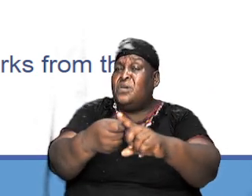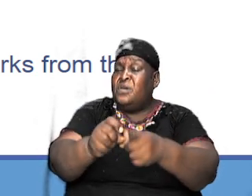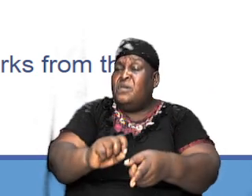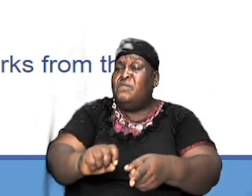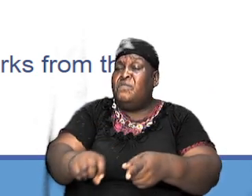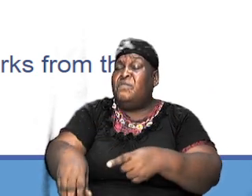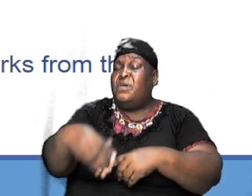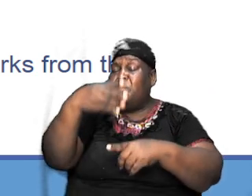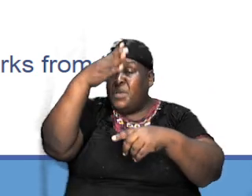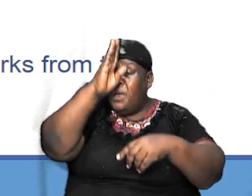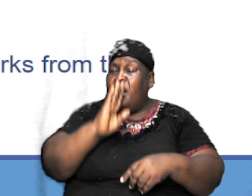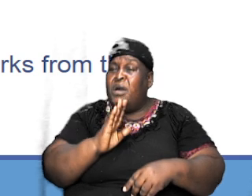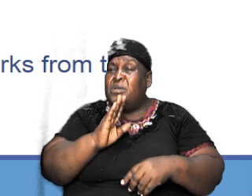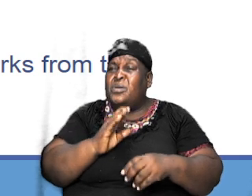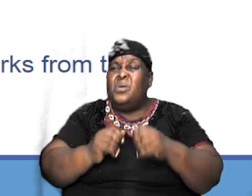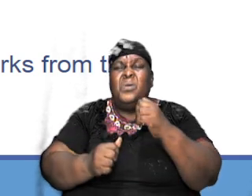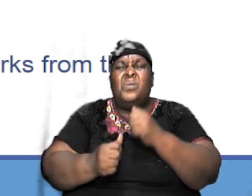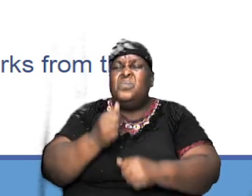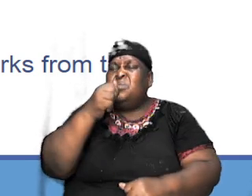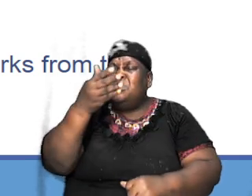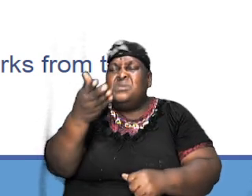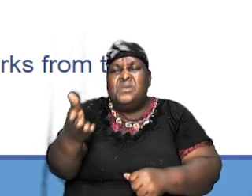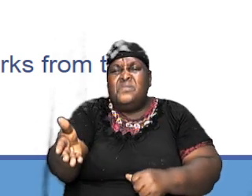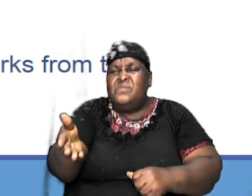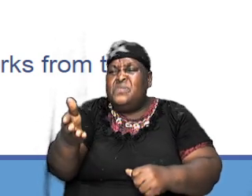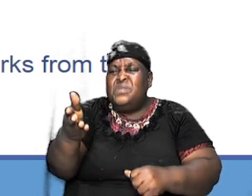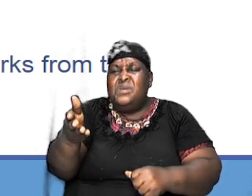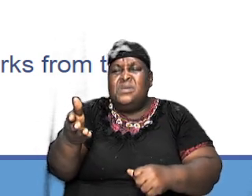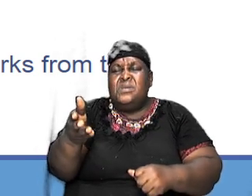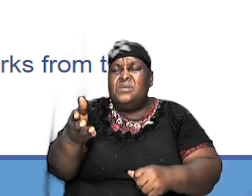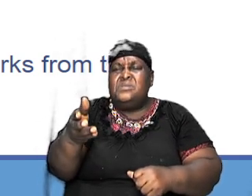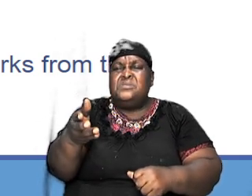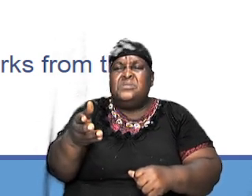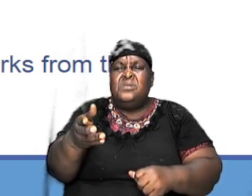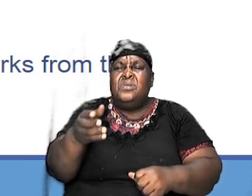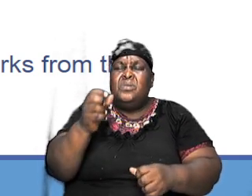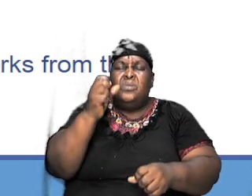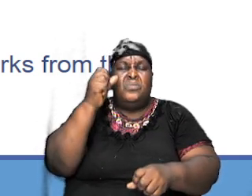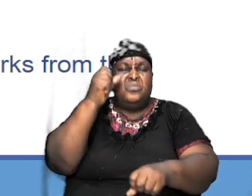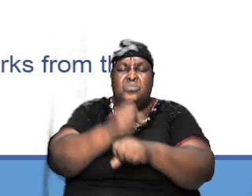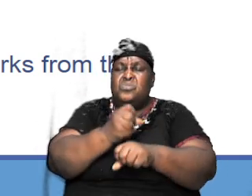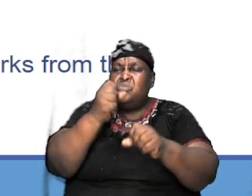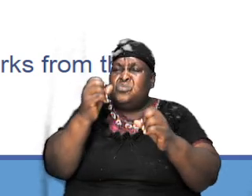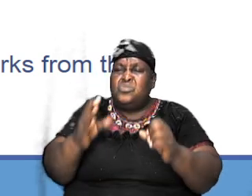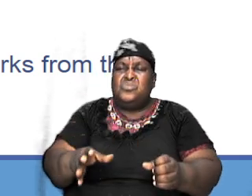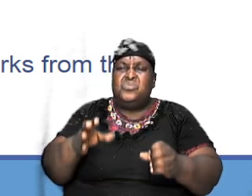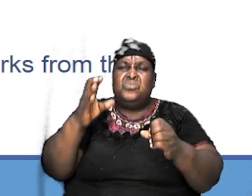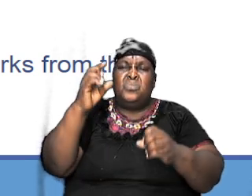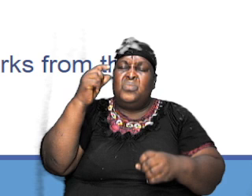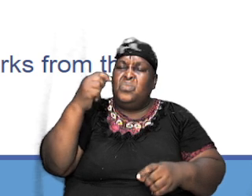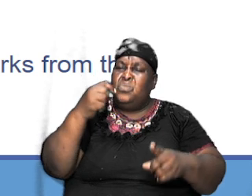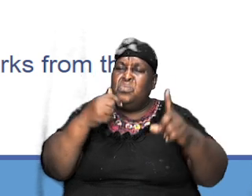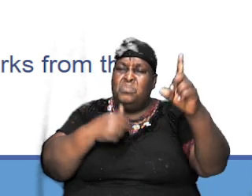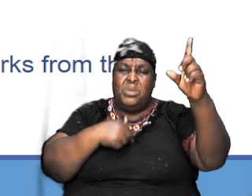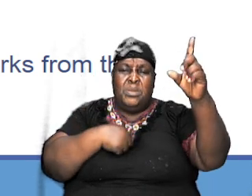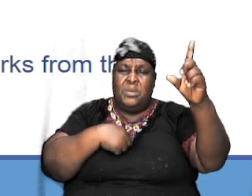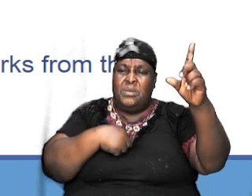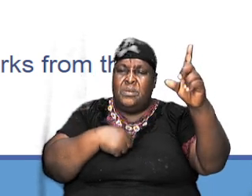Father. For which of these are you going to stone me? You see that? He